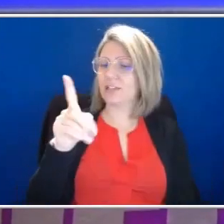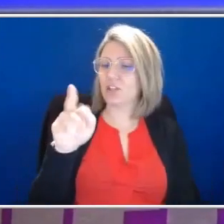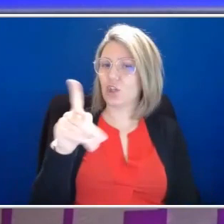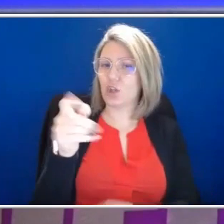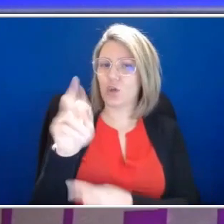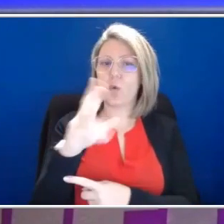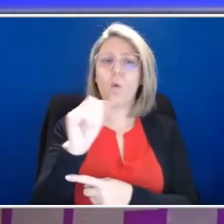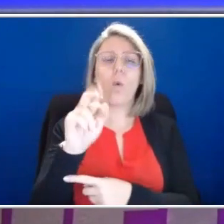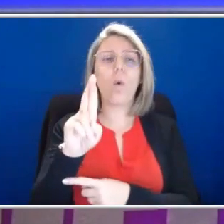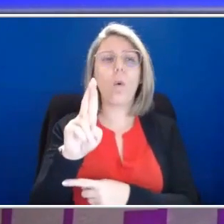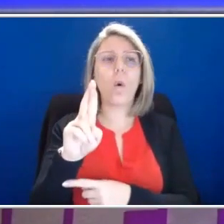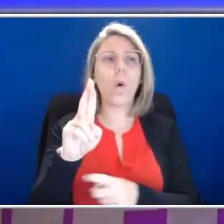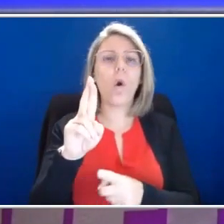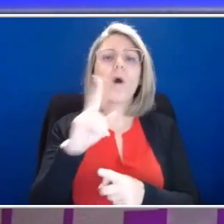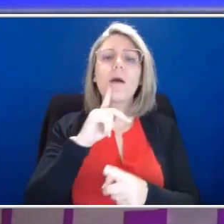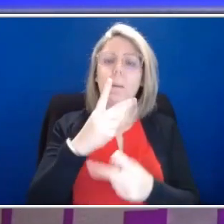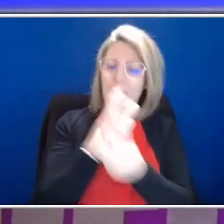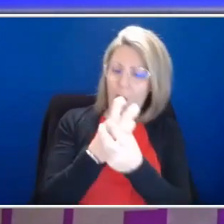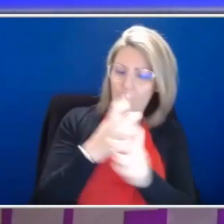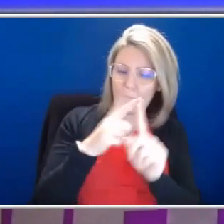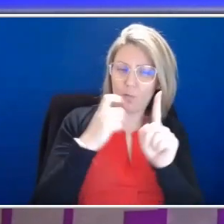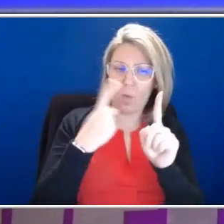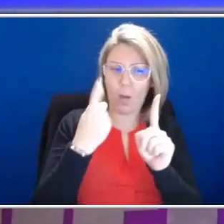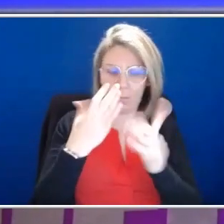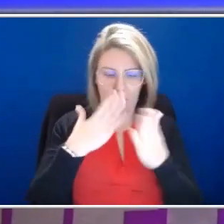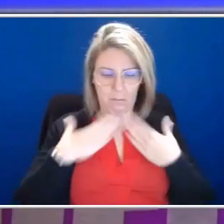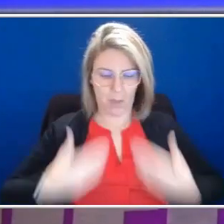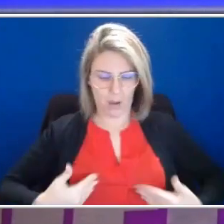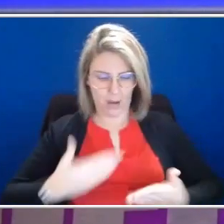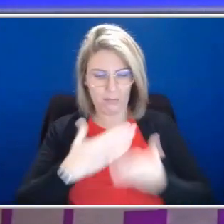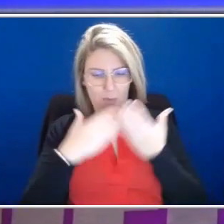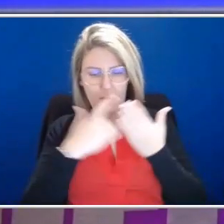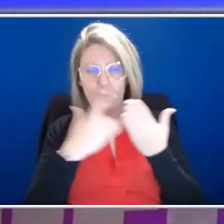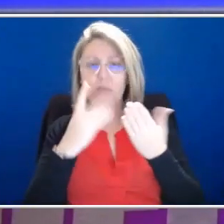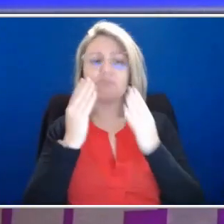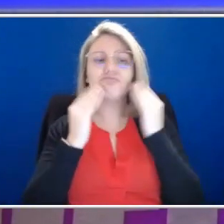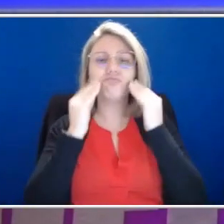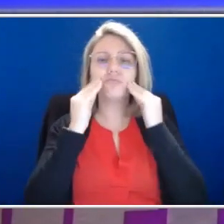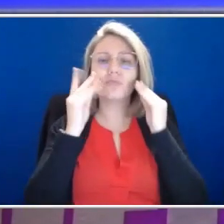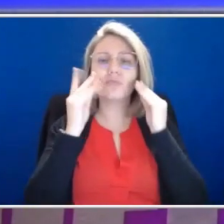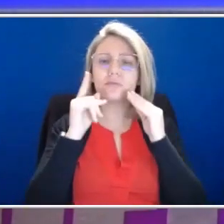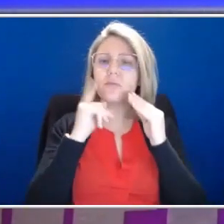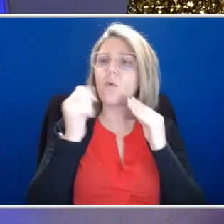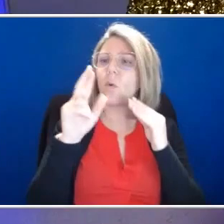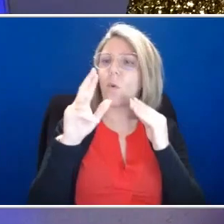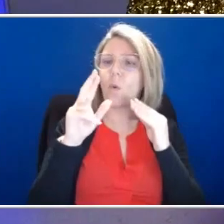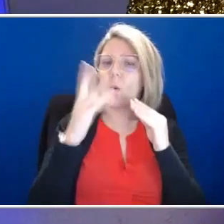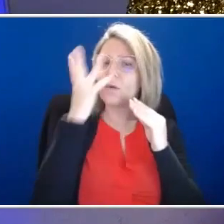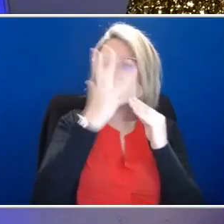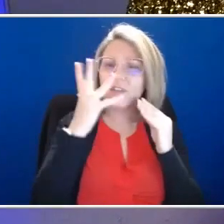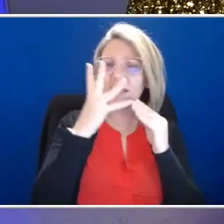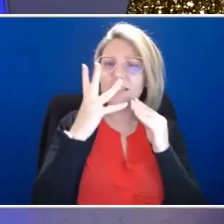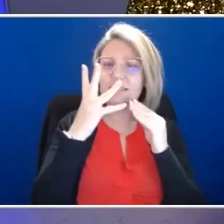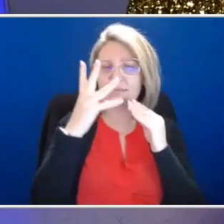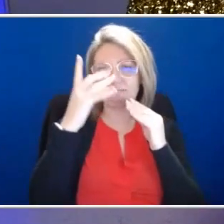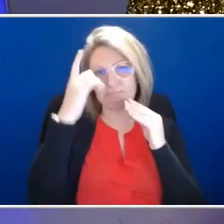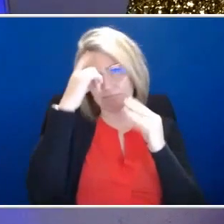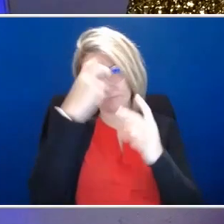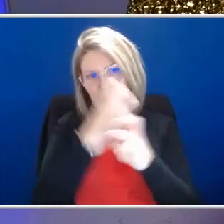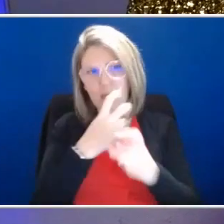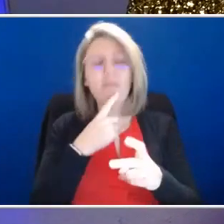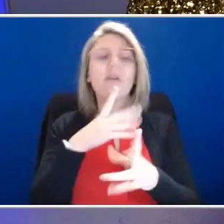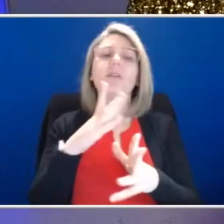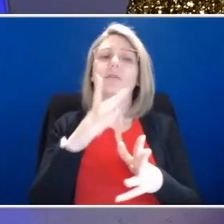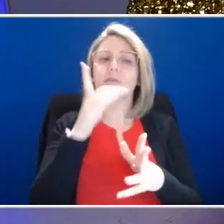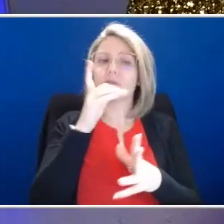one part of the body to the face to rebuild the jaw or other parts of the facial skeleton. Is it always the leg bone? It's not always the leg